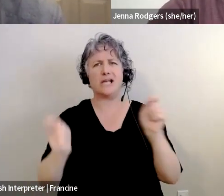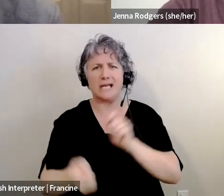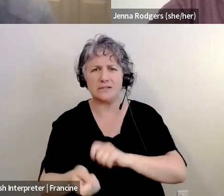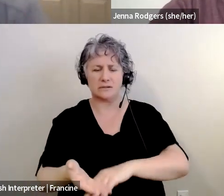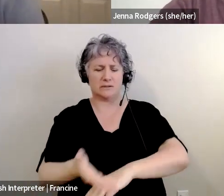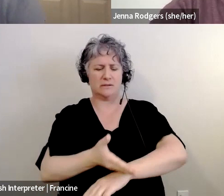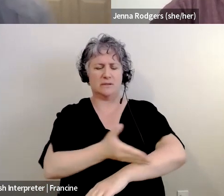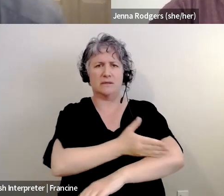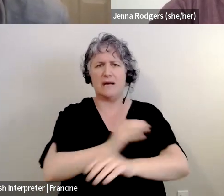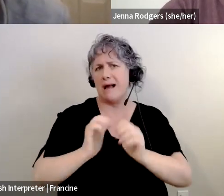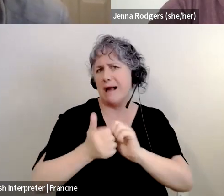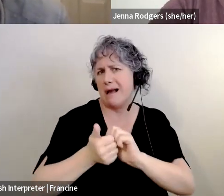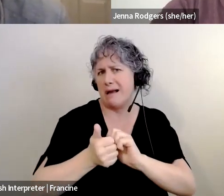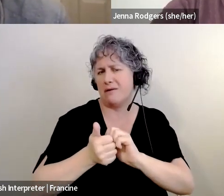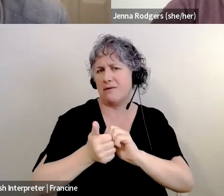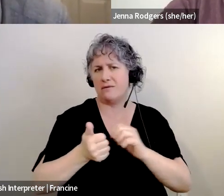how